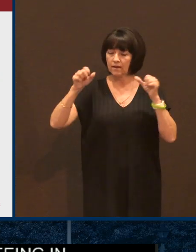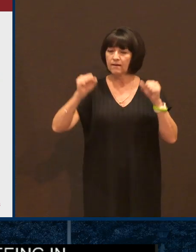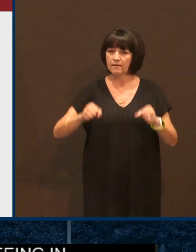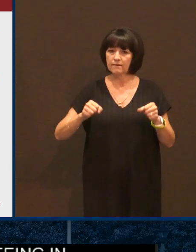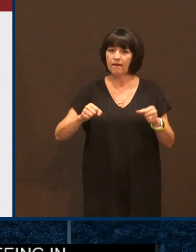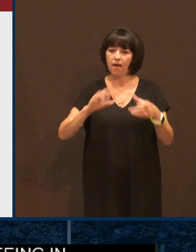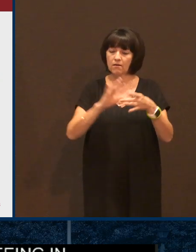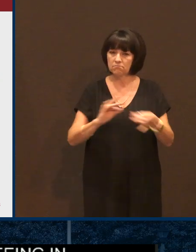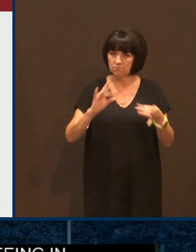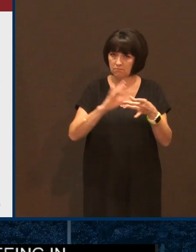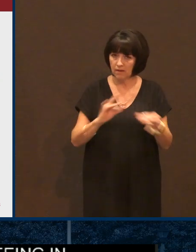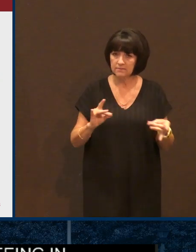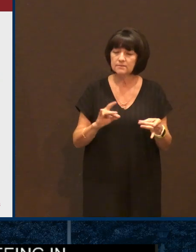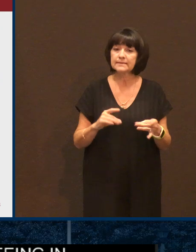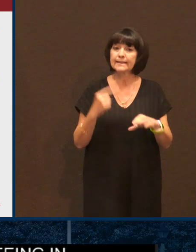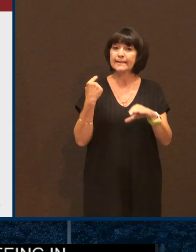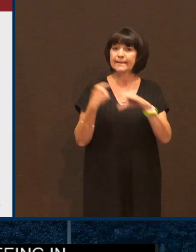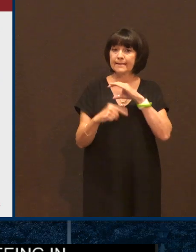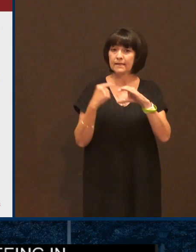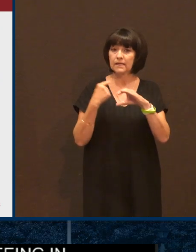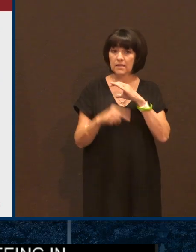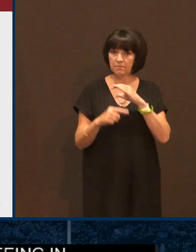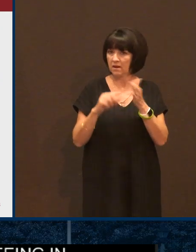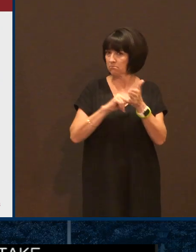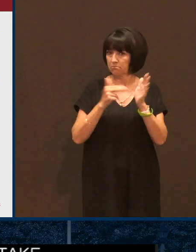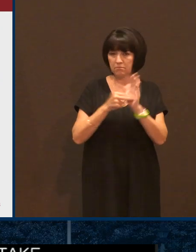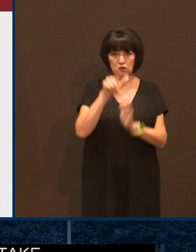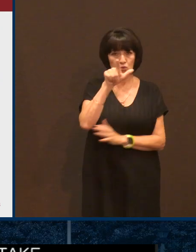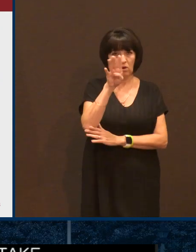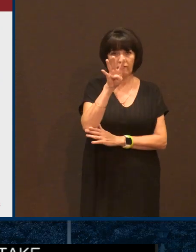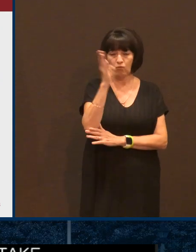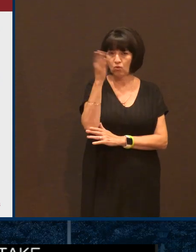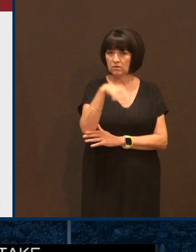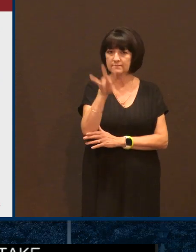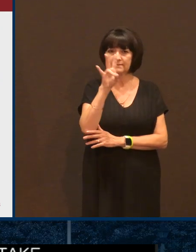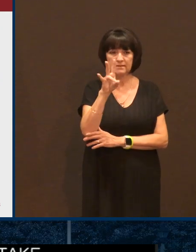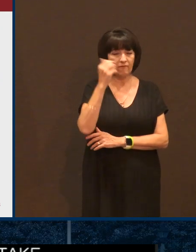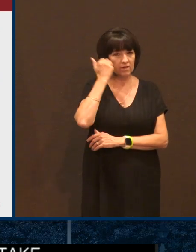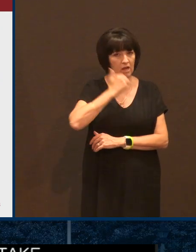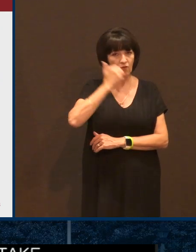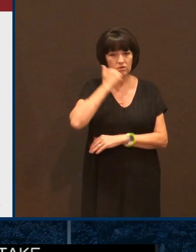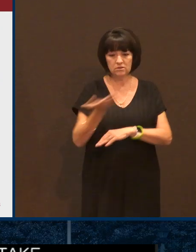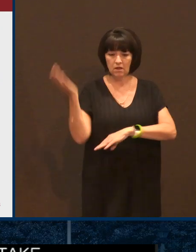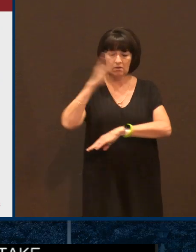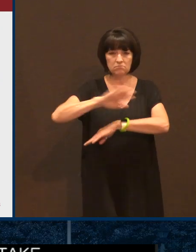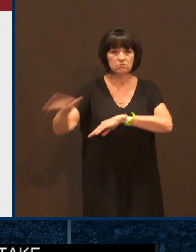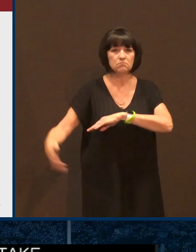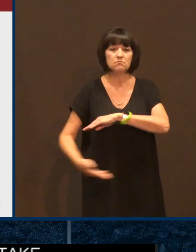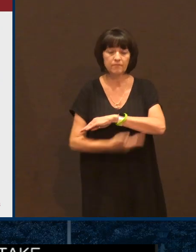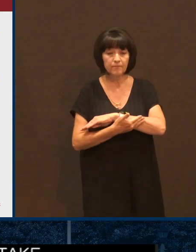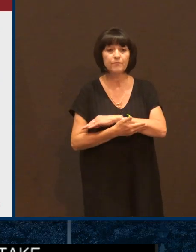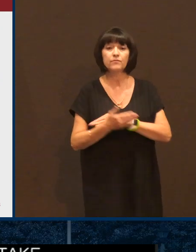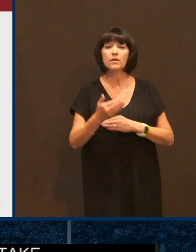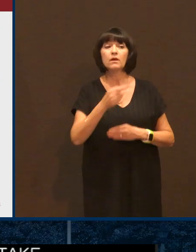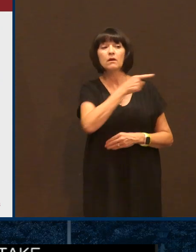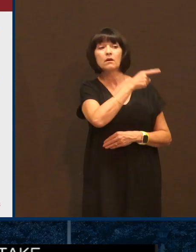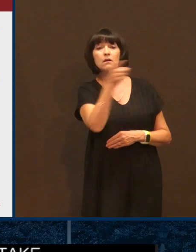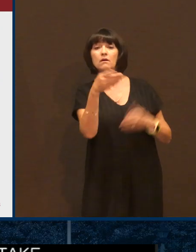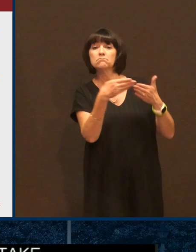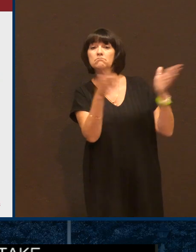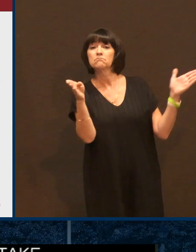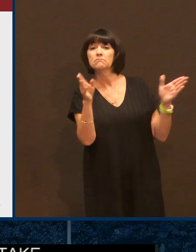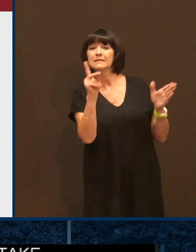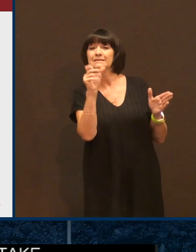email system set up so that 24/7 Delaware citizens who were not on these working groups could also give